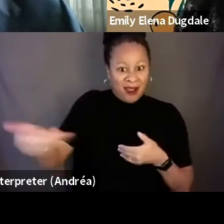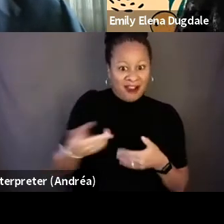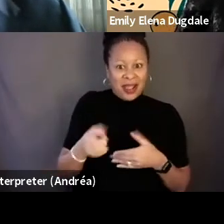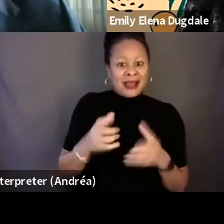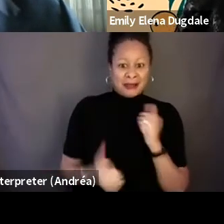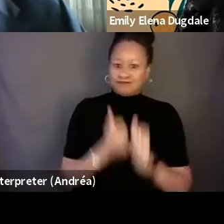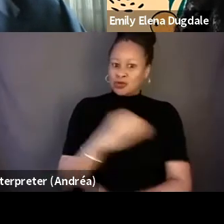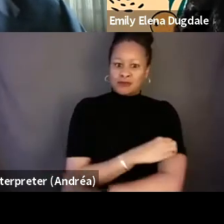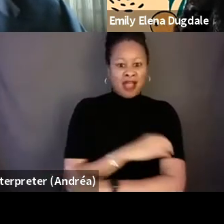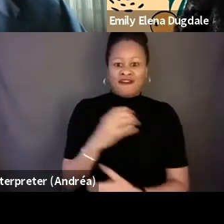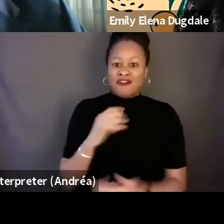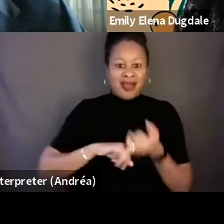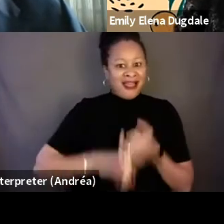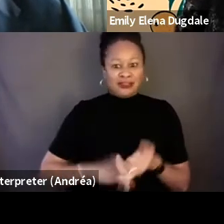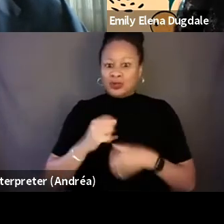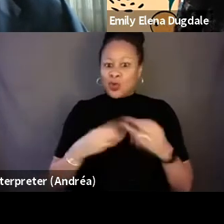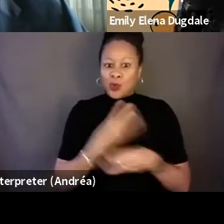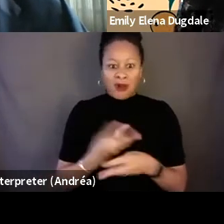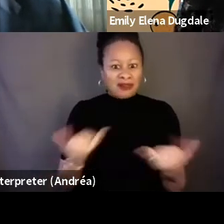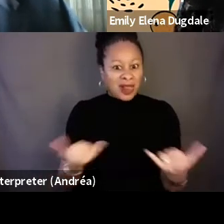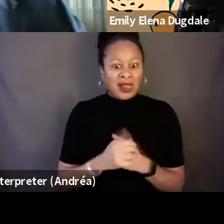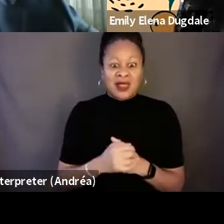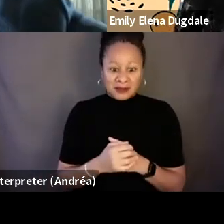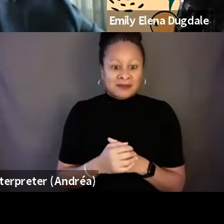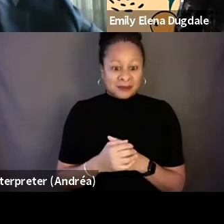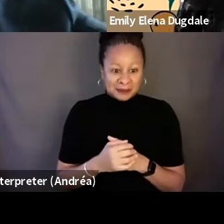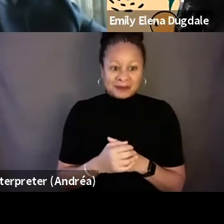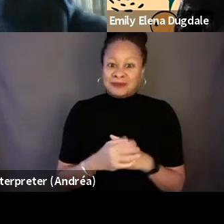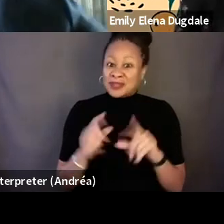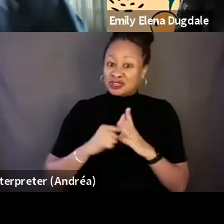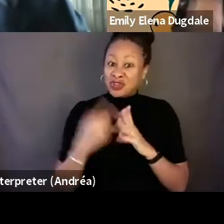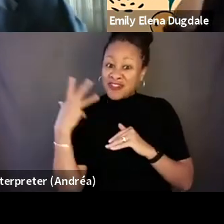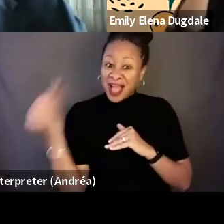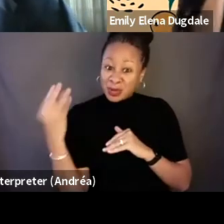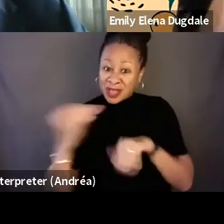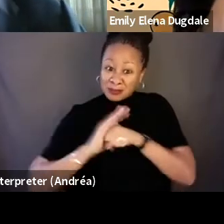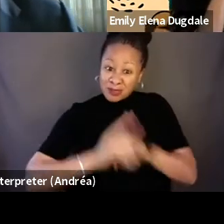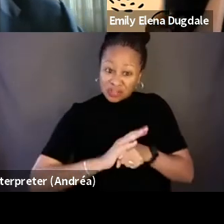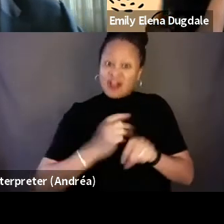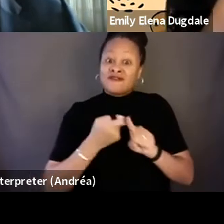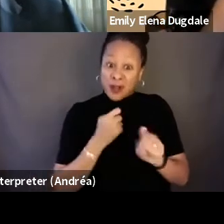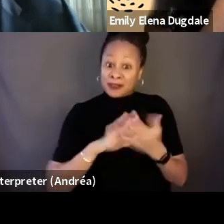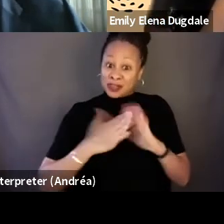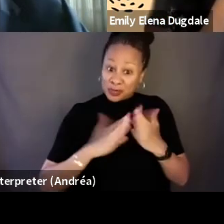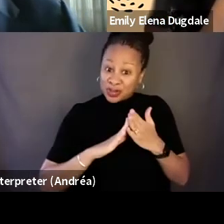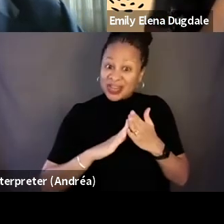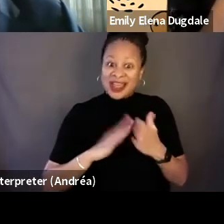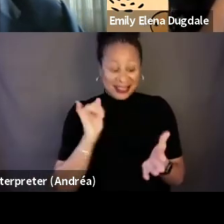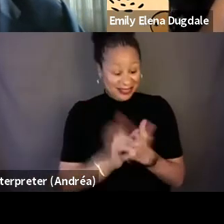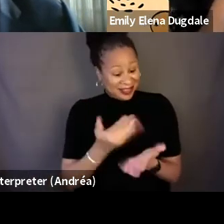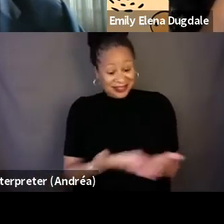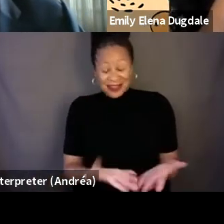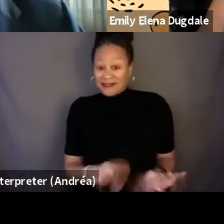powerful anchors in the world. Got his start from outside pressure. That stuff matters. And